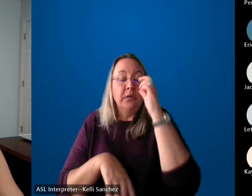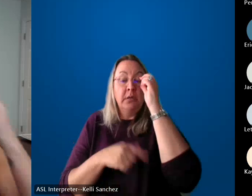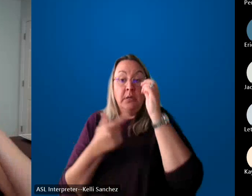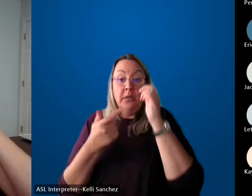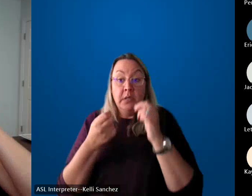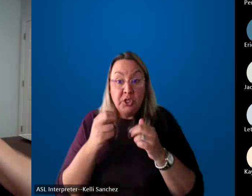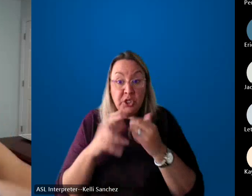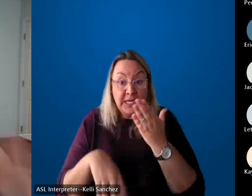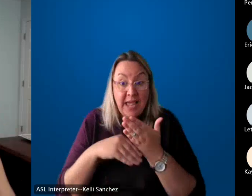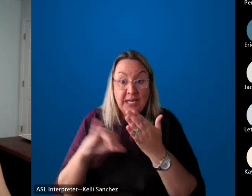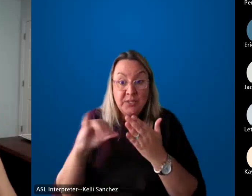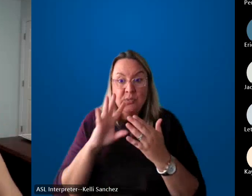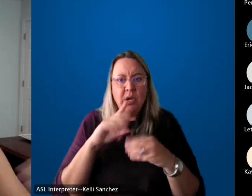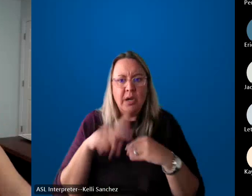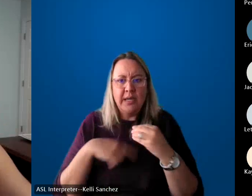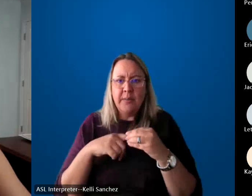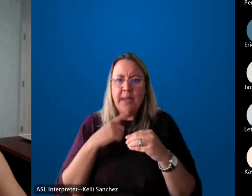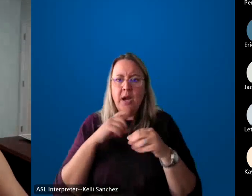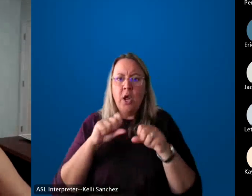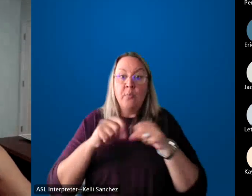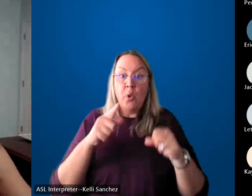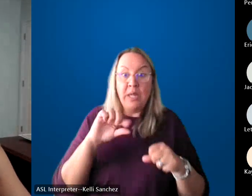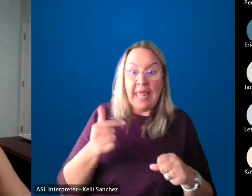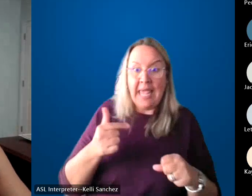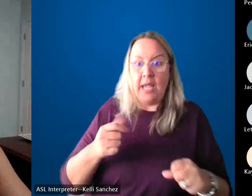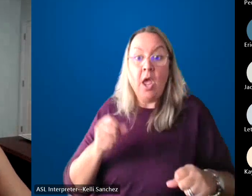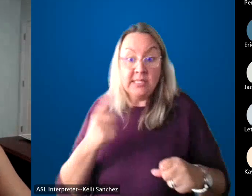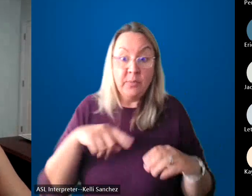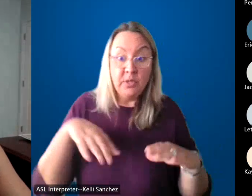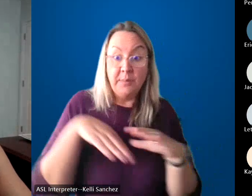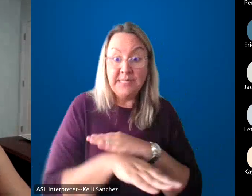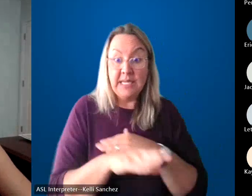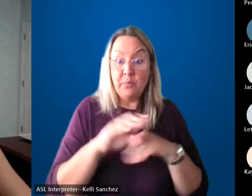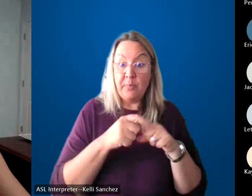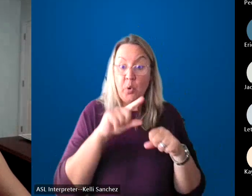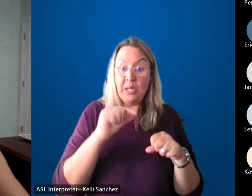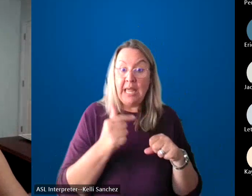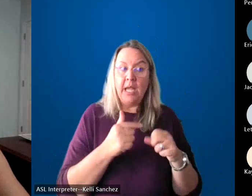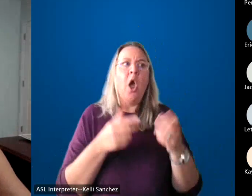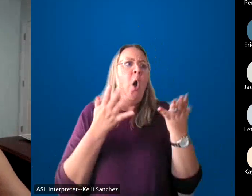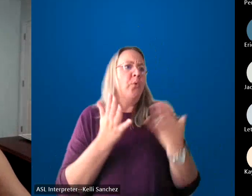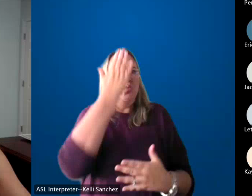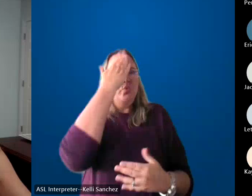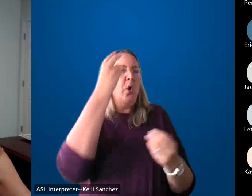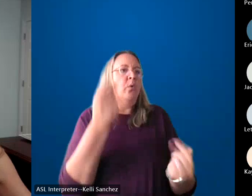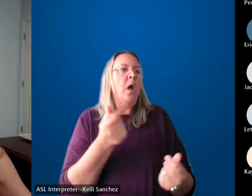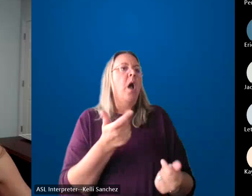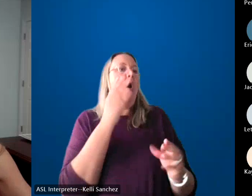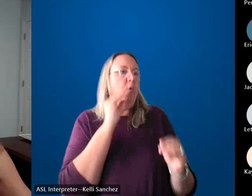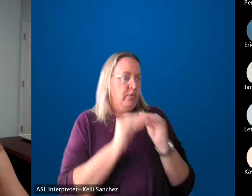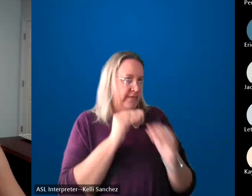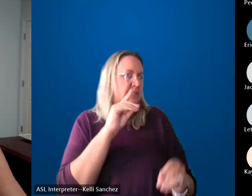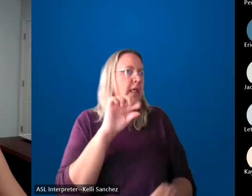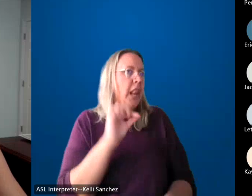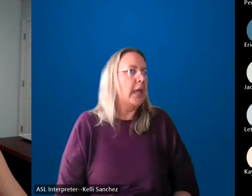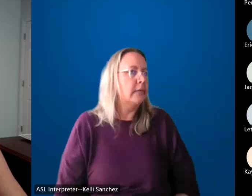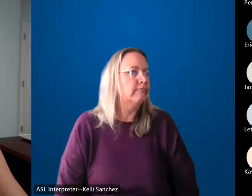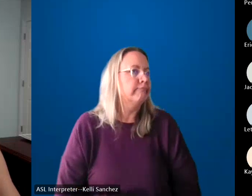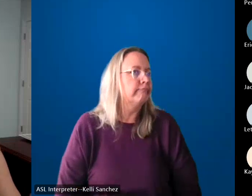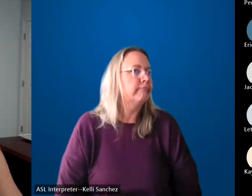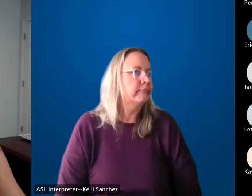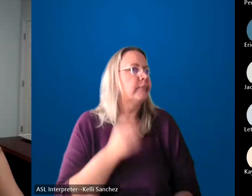alluding to also about, a broken leg, when someone comes in because they have a broken leg, right? Like, okay, so like, let's fix the broken leg.